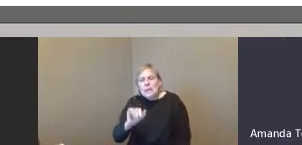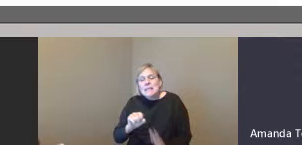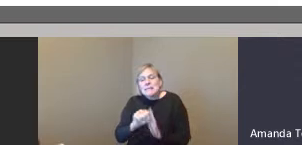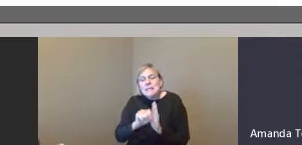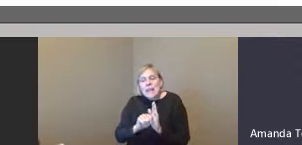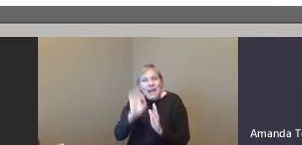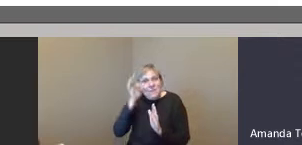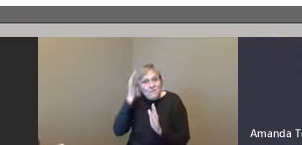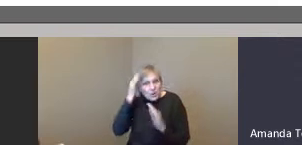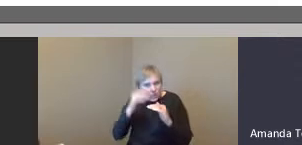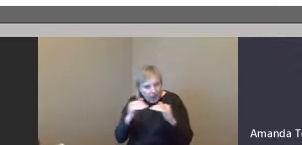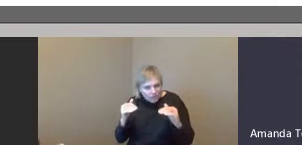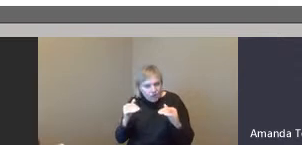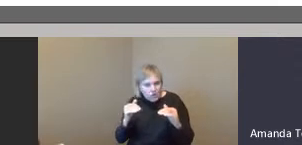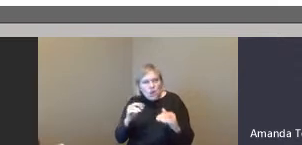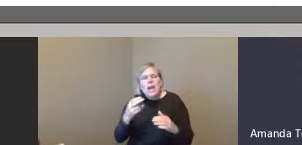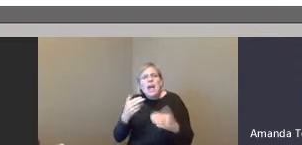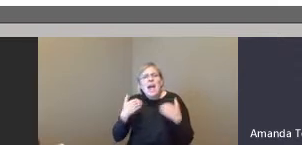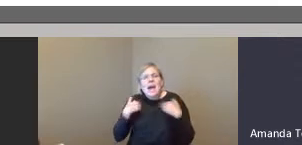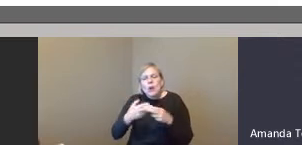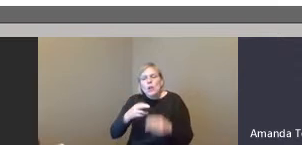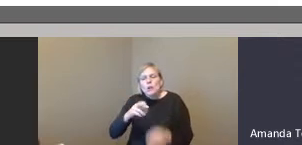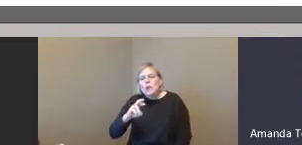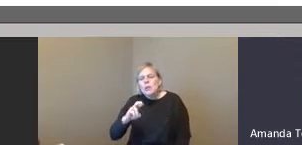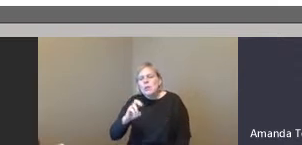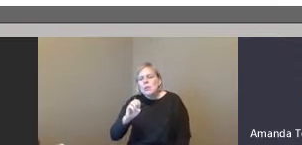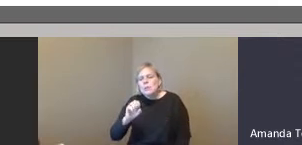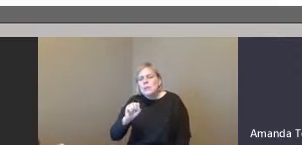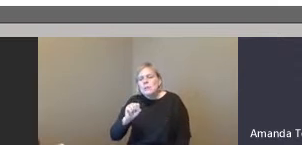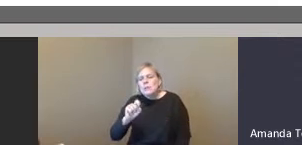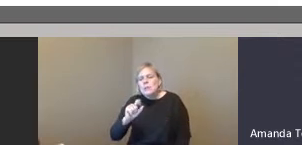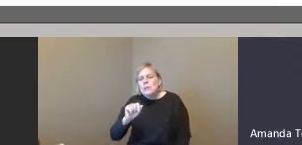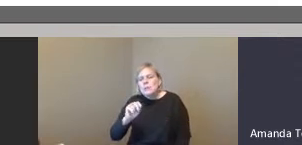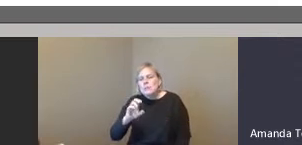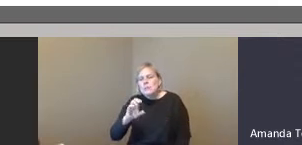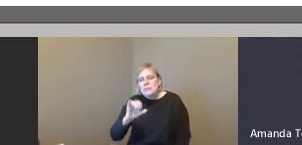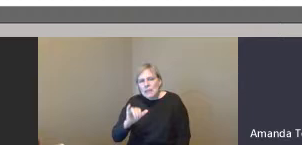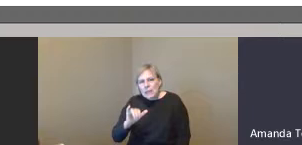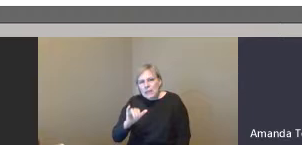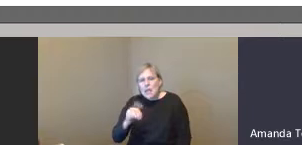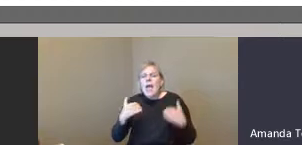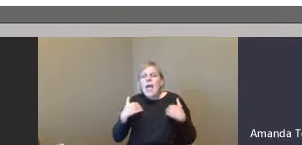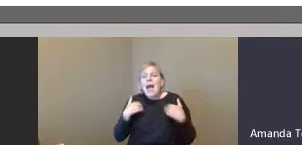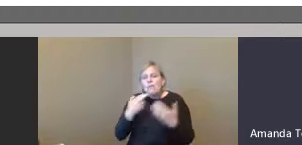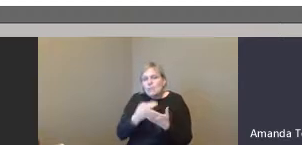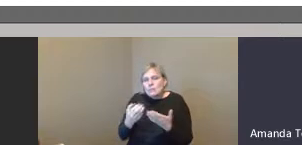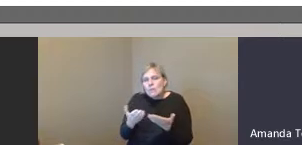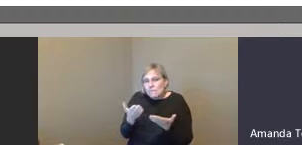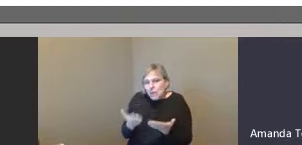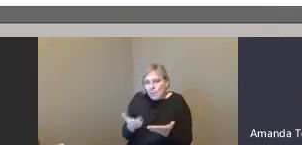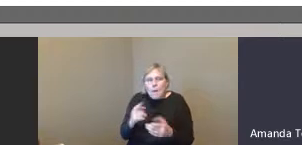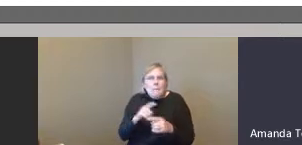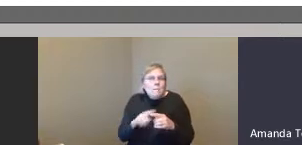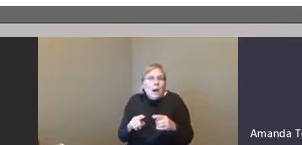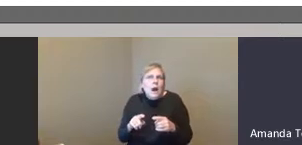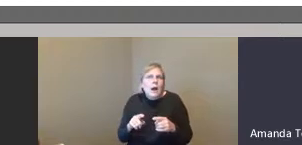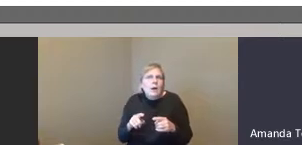they have resiliency web pages and they have resources available. But they bake